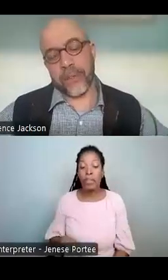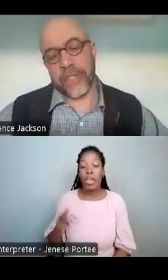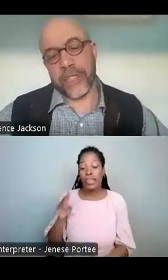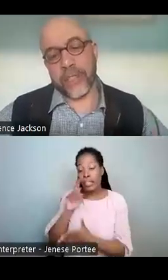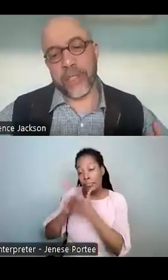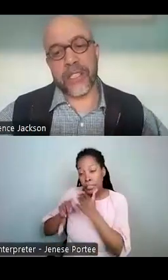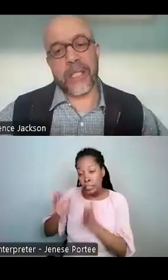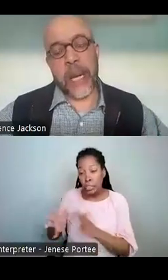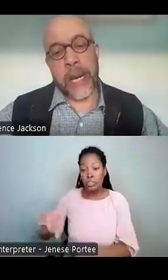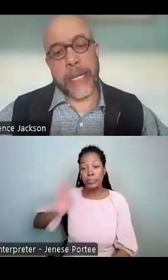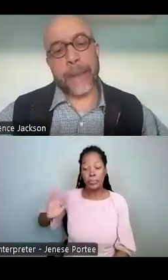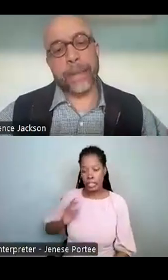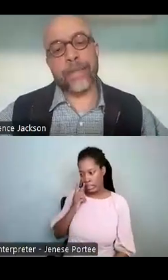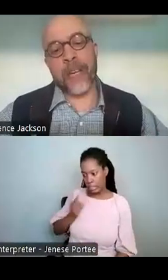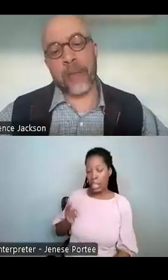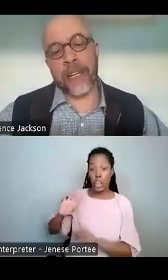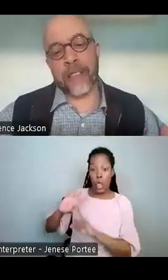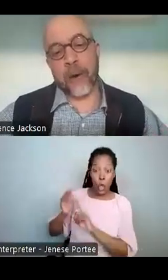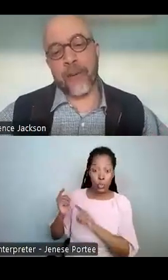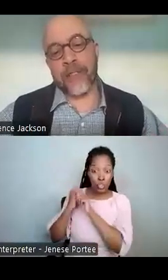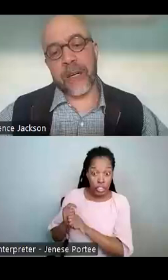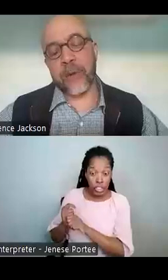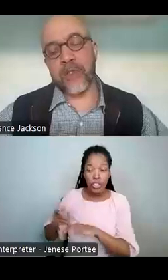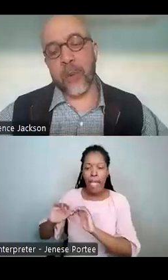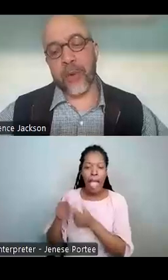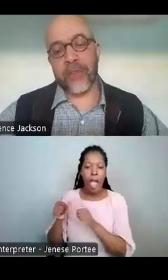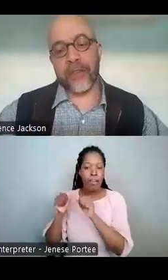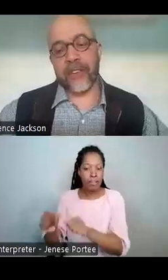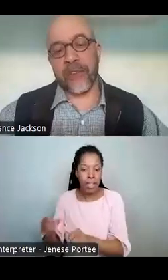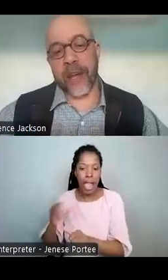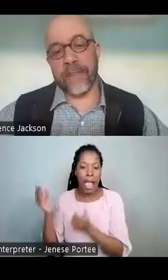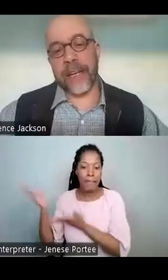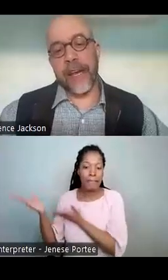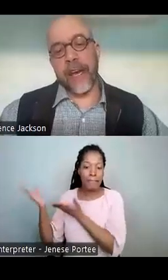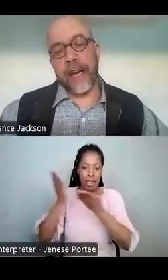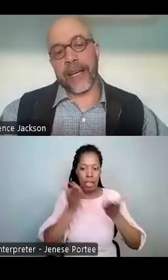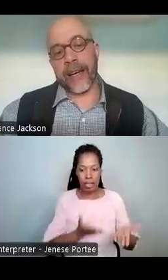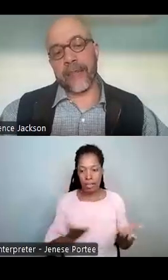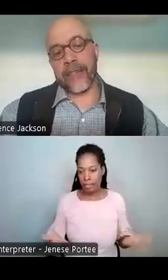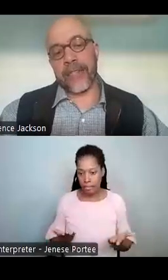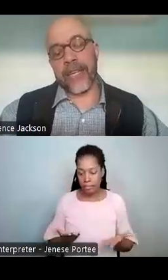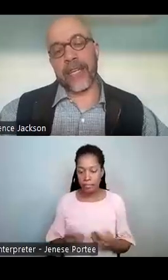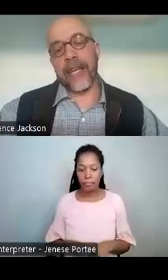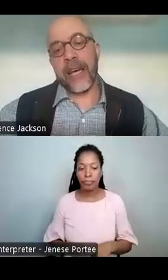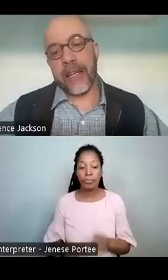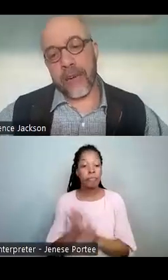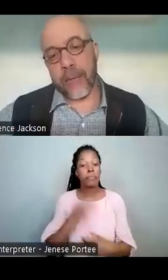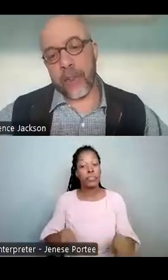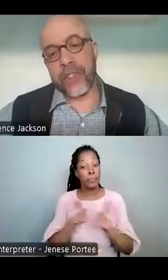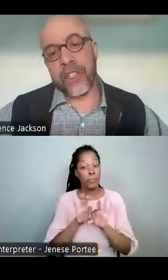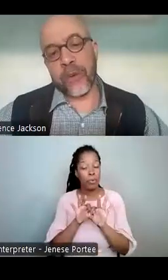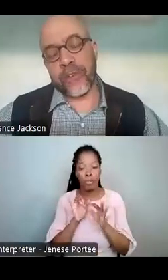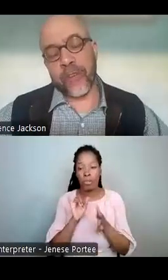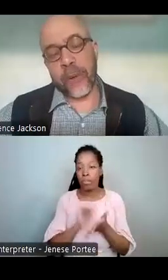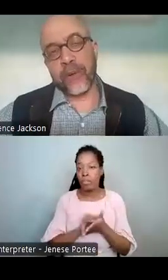cultural traditions are sustained and passed over, they say the most important thing is that you have like a kind of a steady,